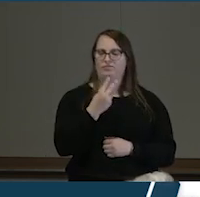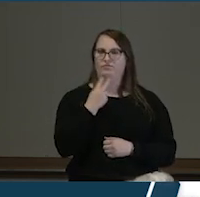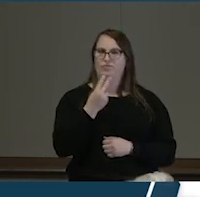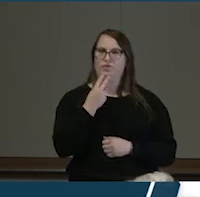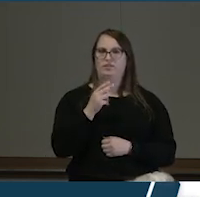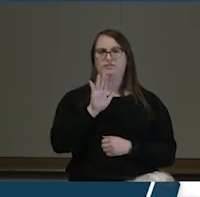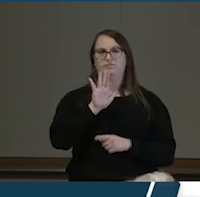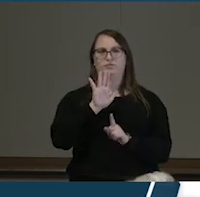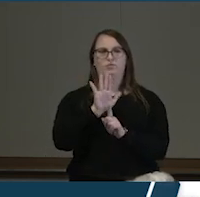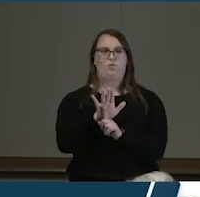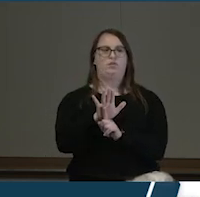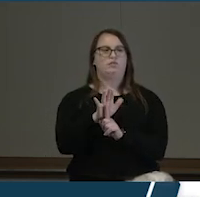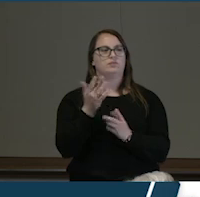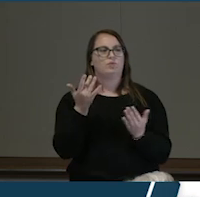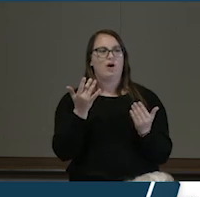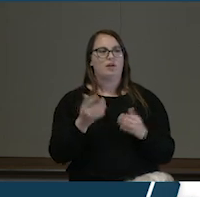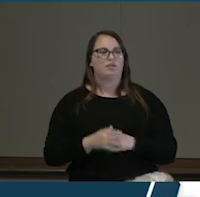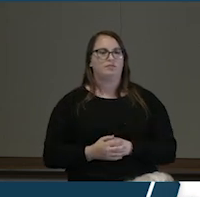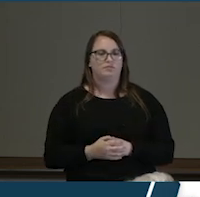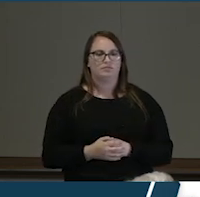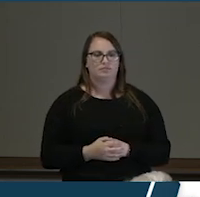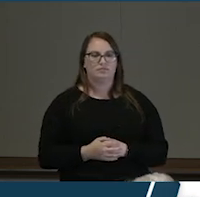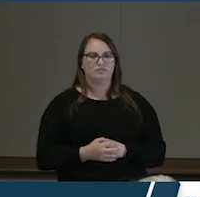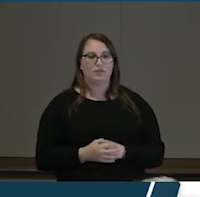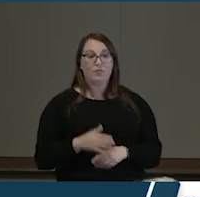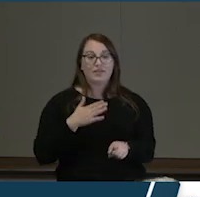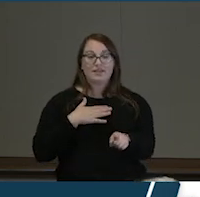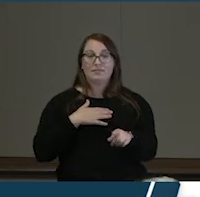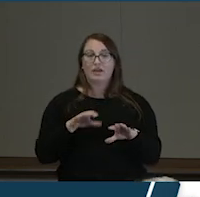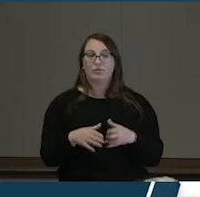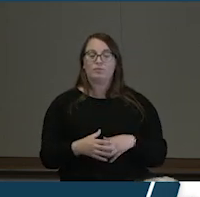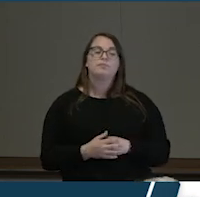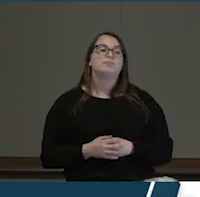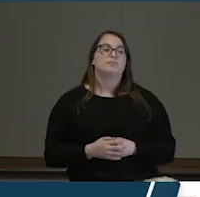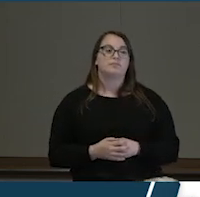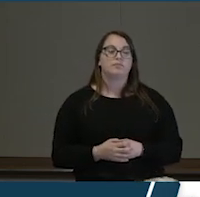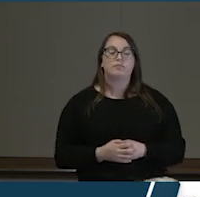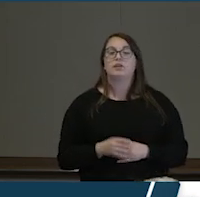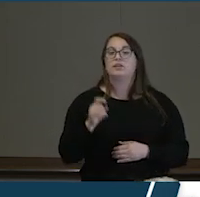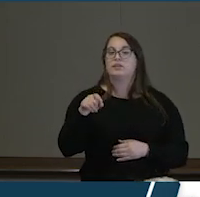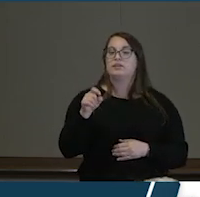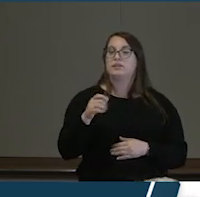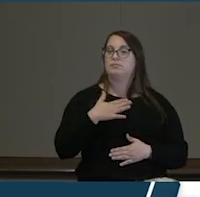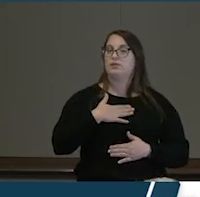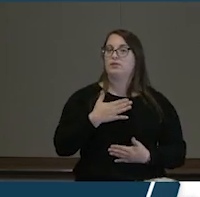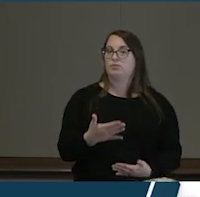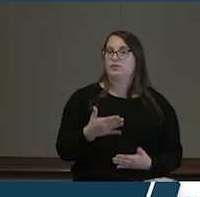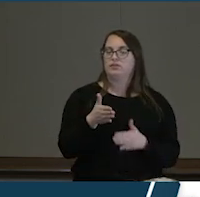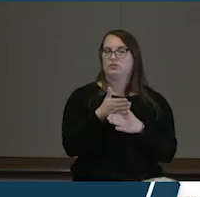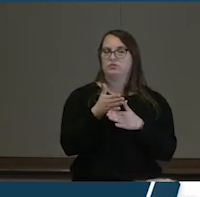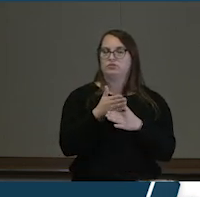cares passionately. You're knowledgeable about your needs, and you're willing to share your story with others.